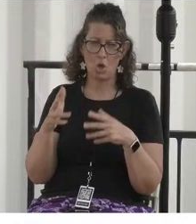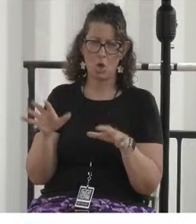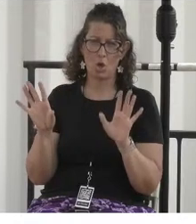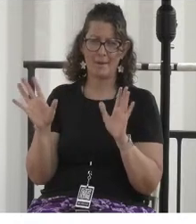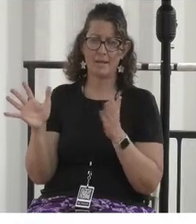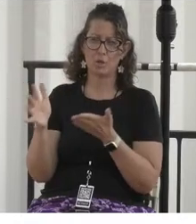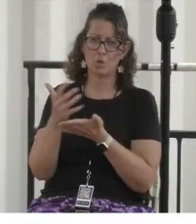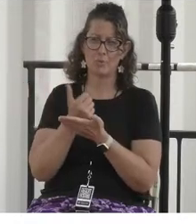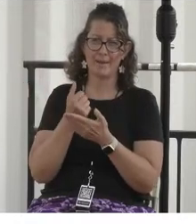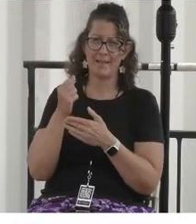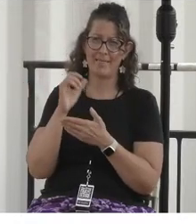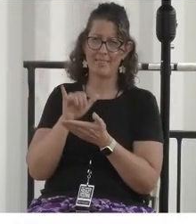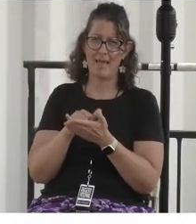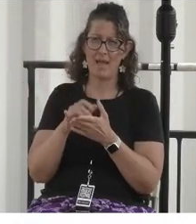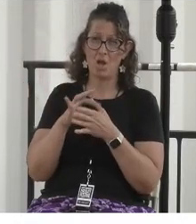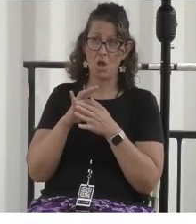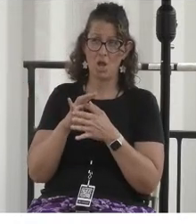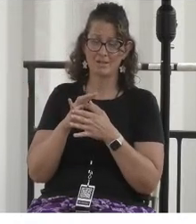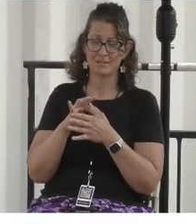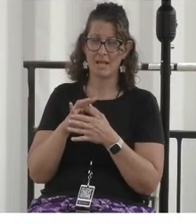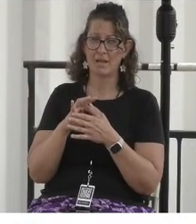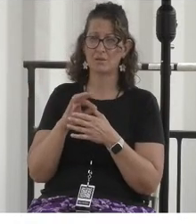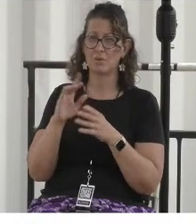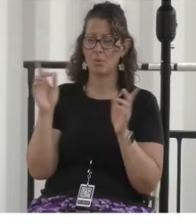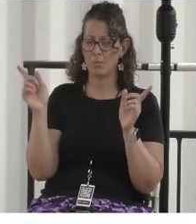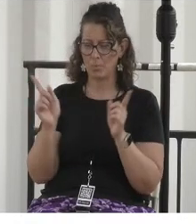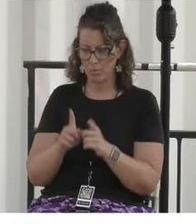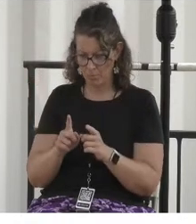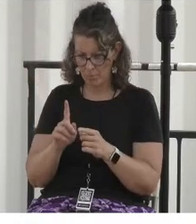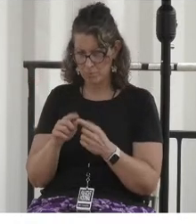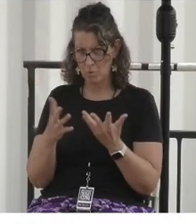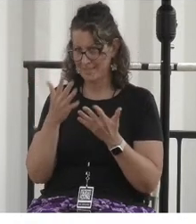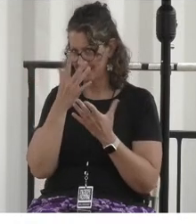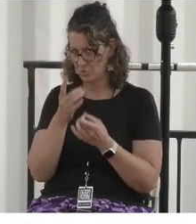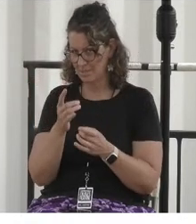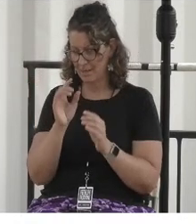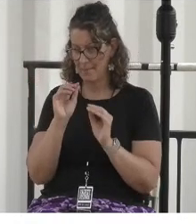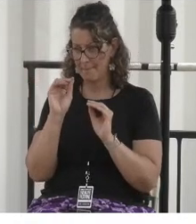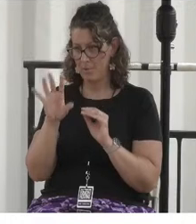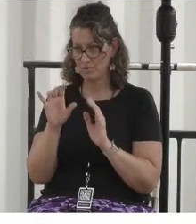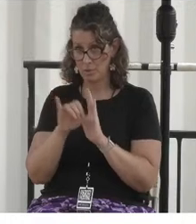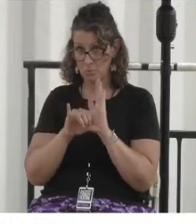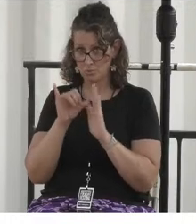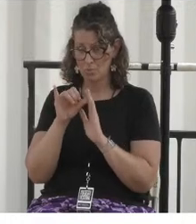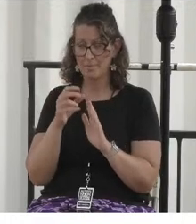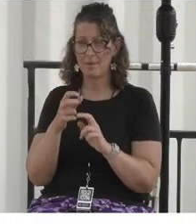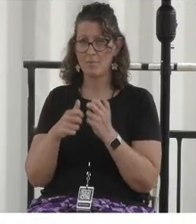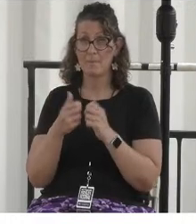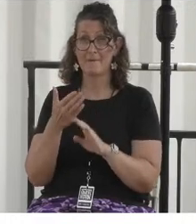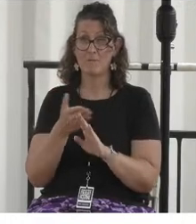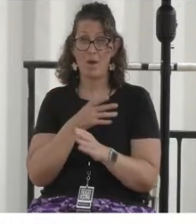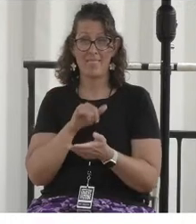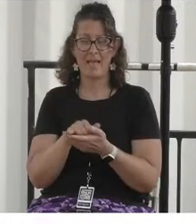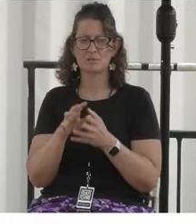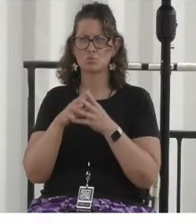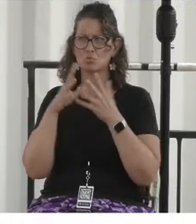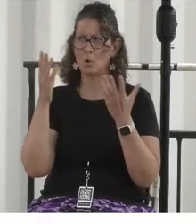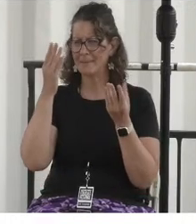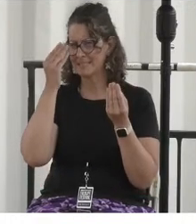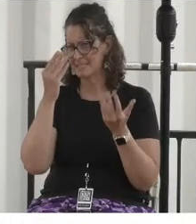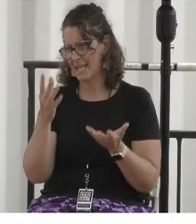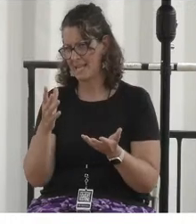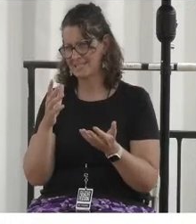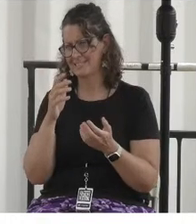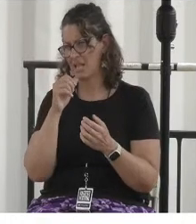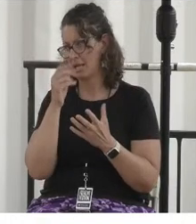all of that content down to only what's interesting and posted that on YouTube. But the problem before that was that there was so much data that